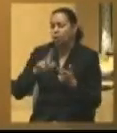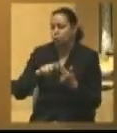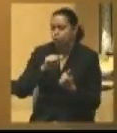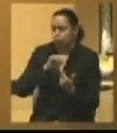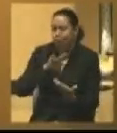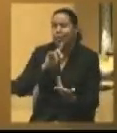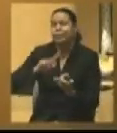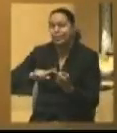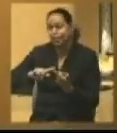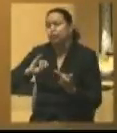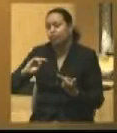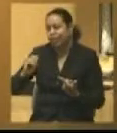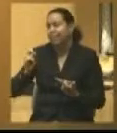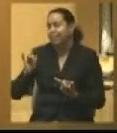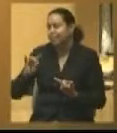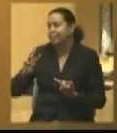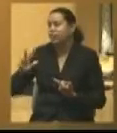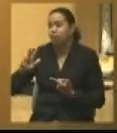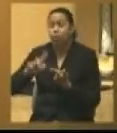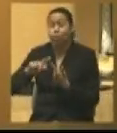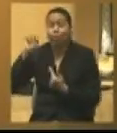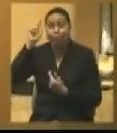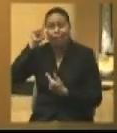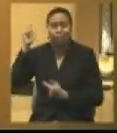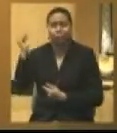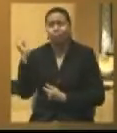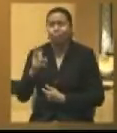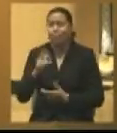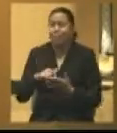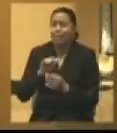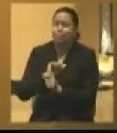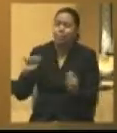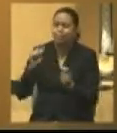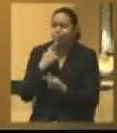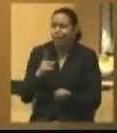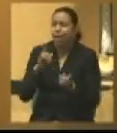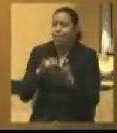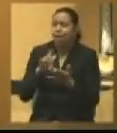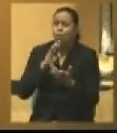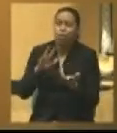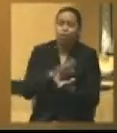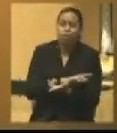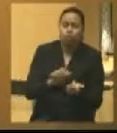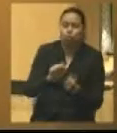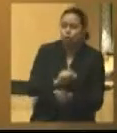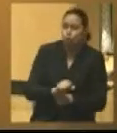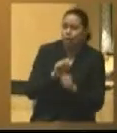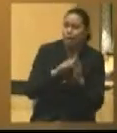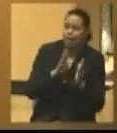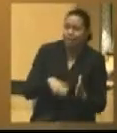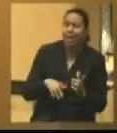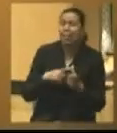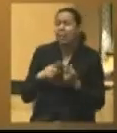1st, 1863, when Abraham Lincoln hurls this lightning bolt called the Emancipation Proclamation, which incinerates the charnel house of slavery, and then the